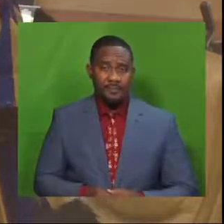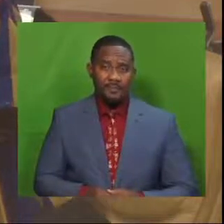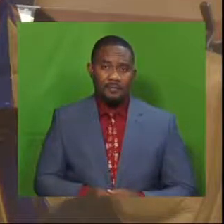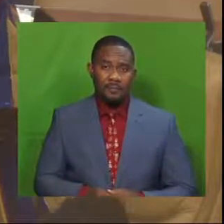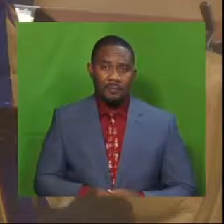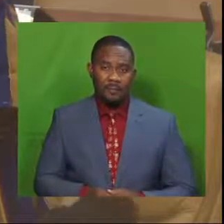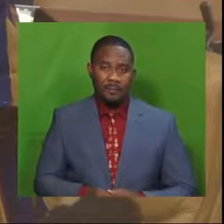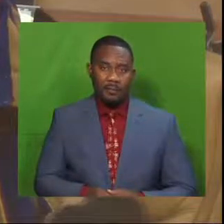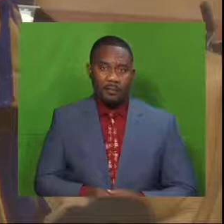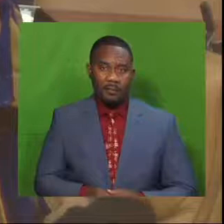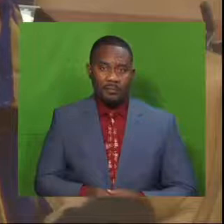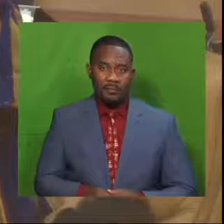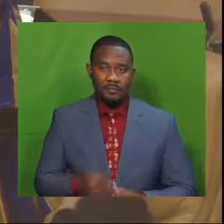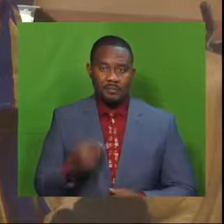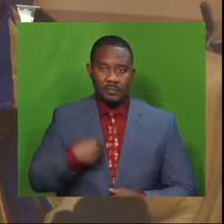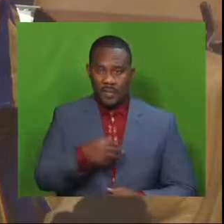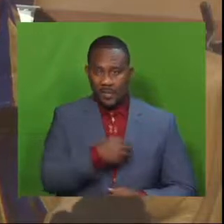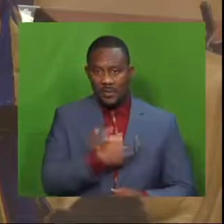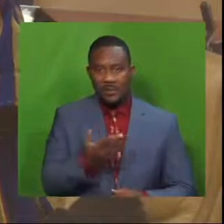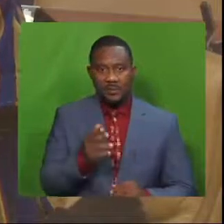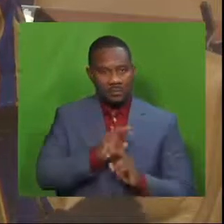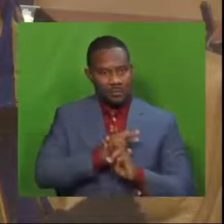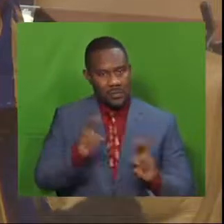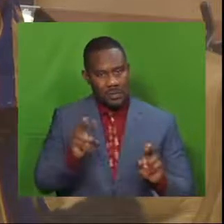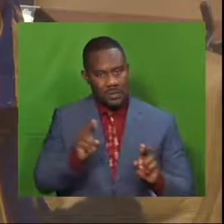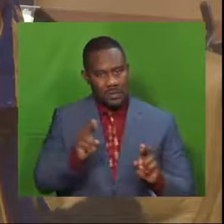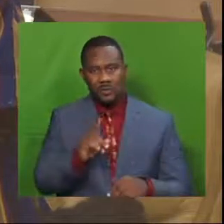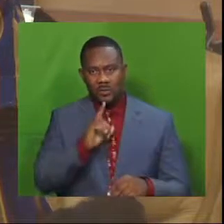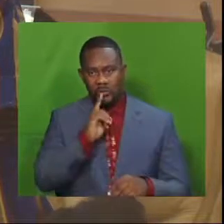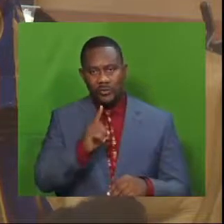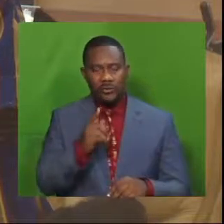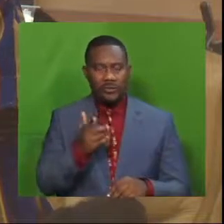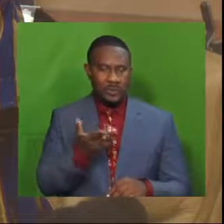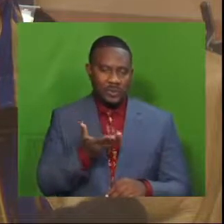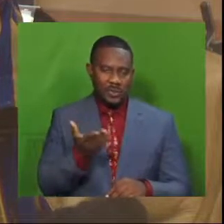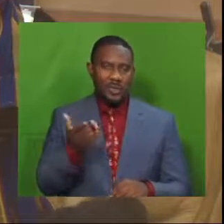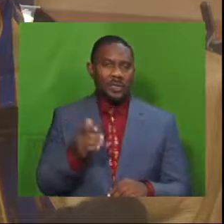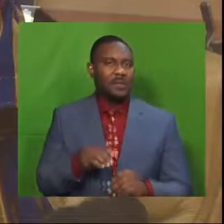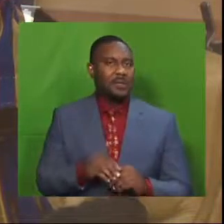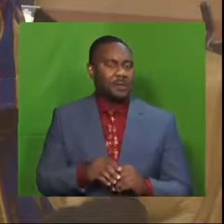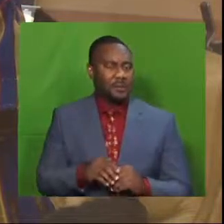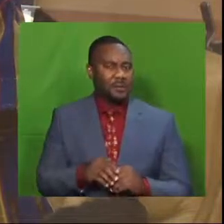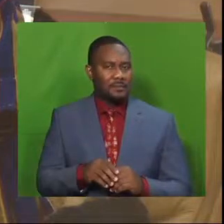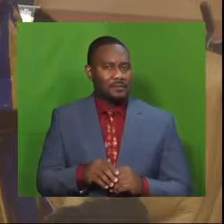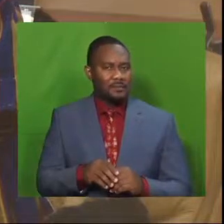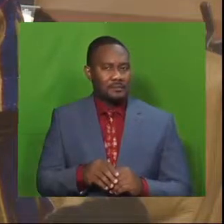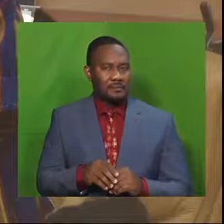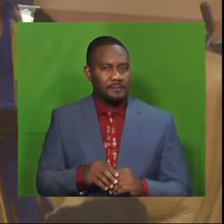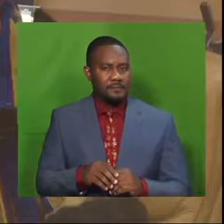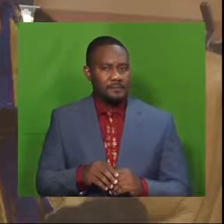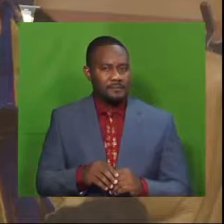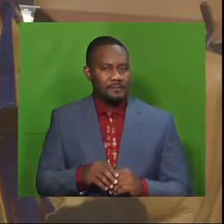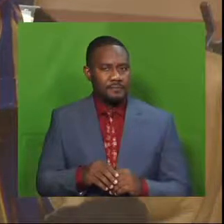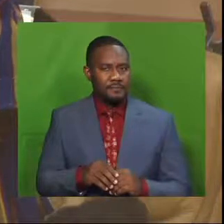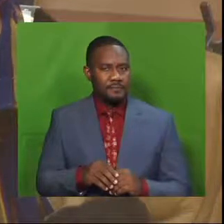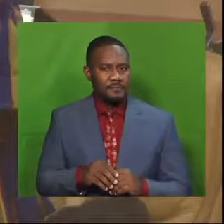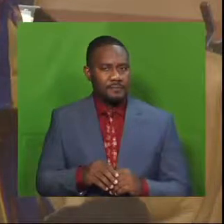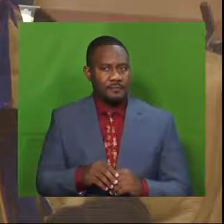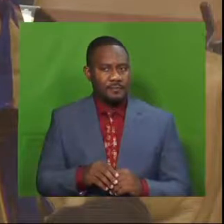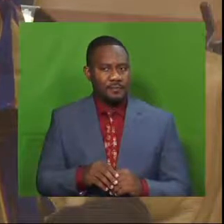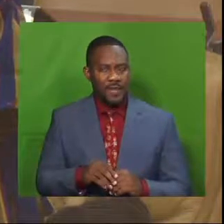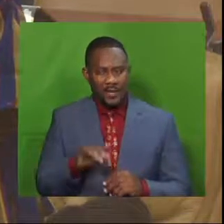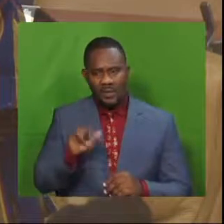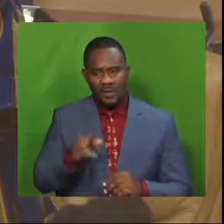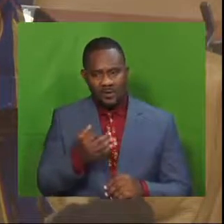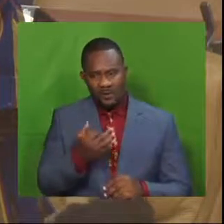will be prepared and be available to make their statements and would facilitate work in the chamber.